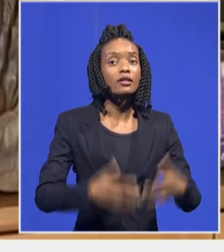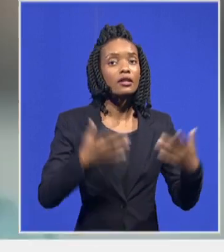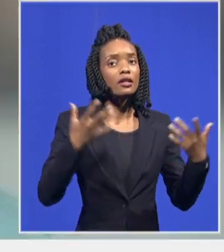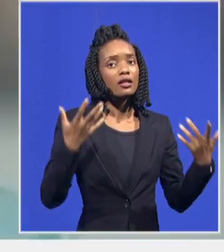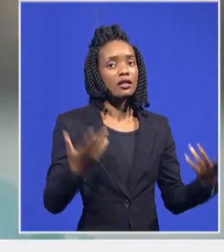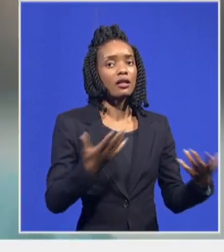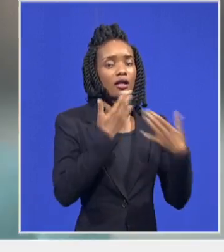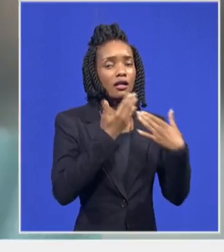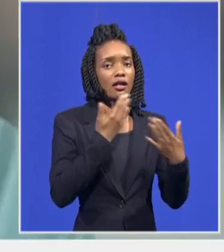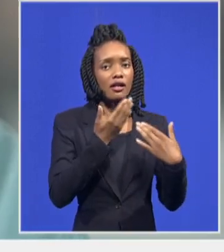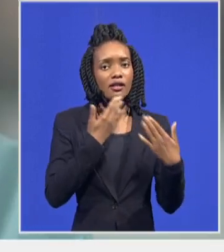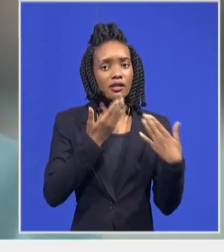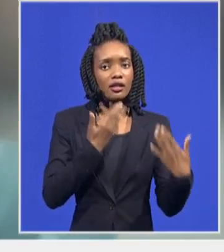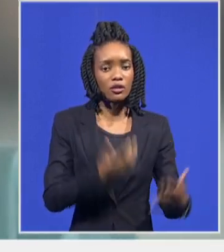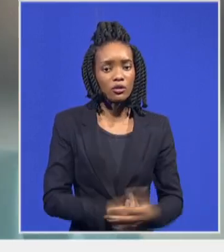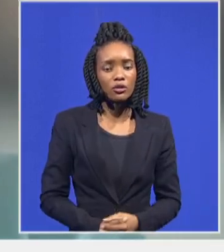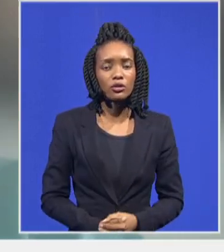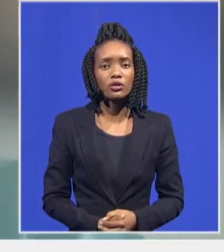Thank you, Deepak.